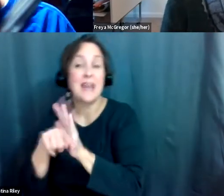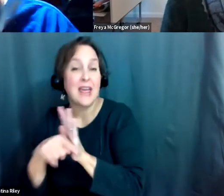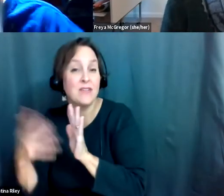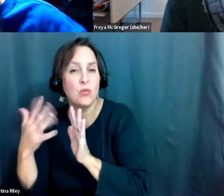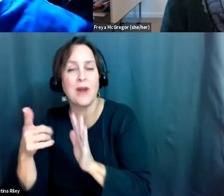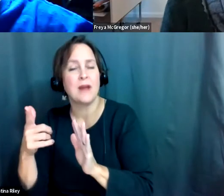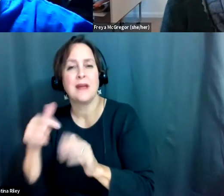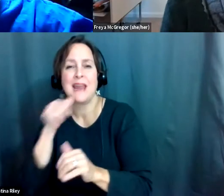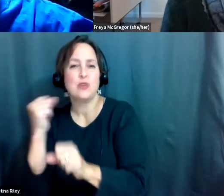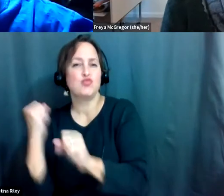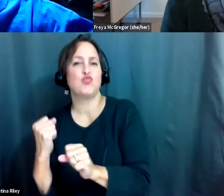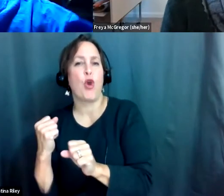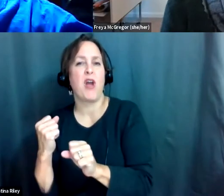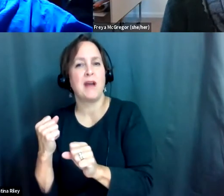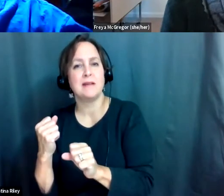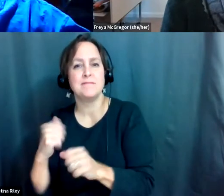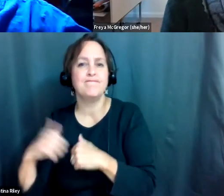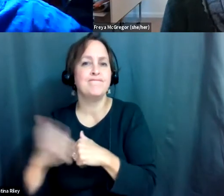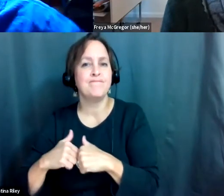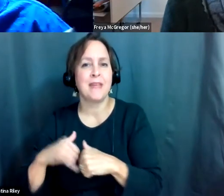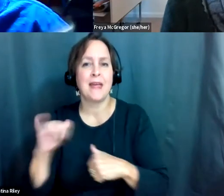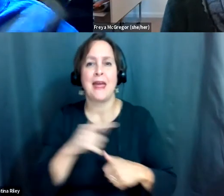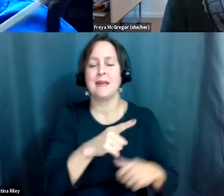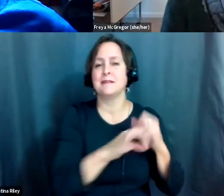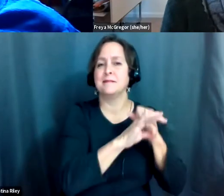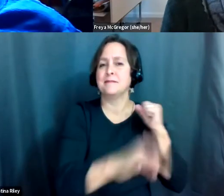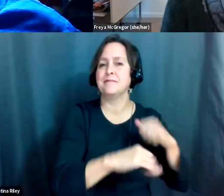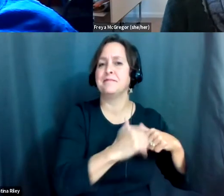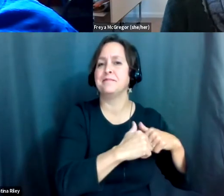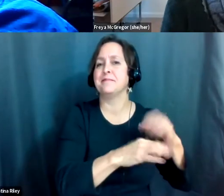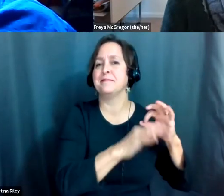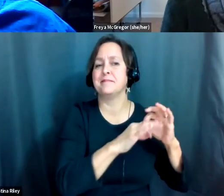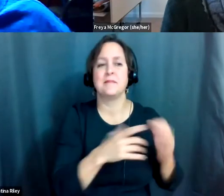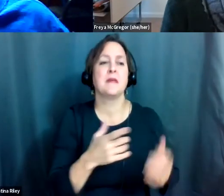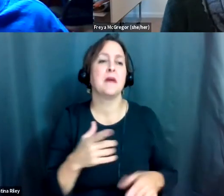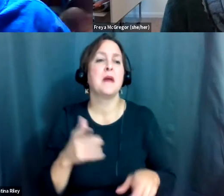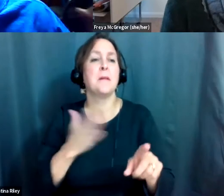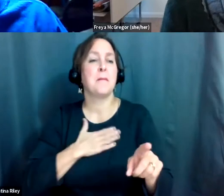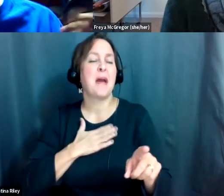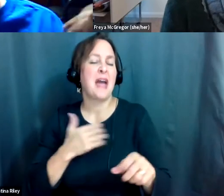I'll just unfold mine here. And it's got a really strong elastic band in it. So it's pretty rigid.